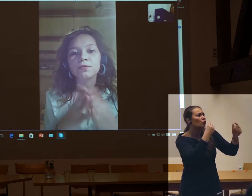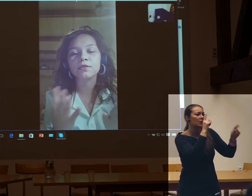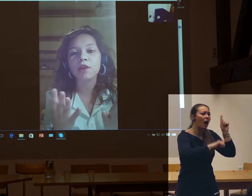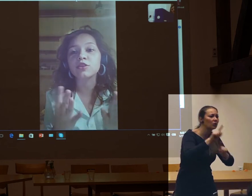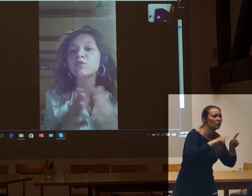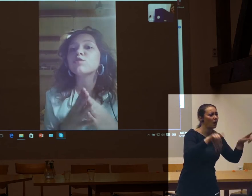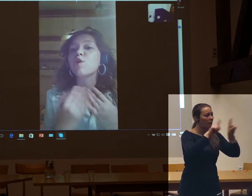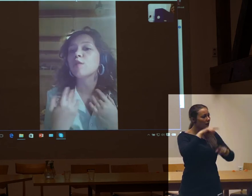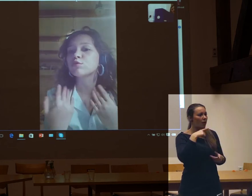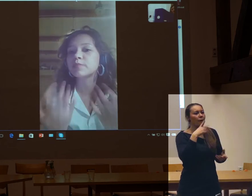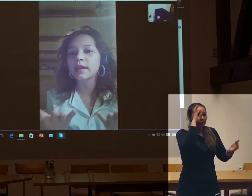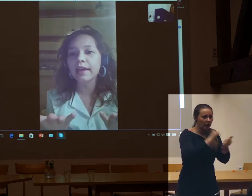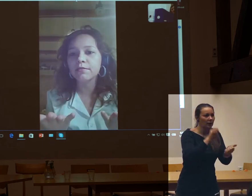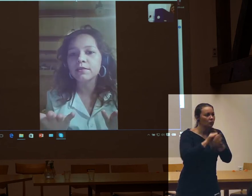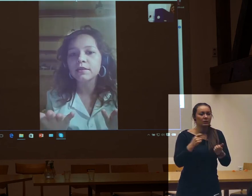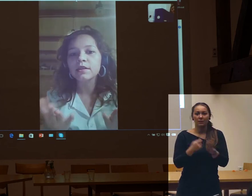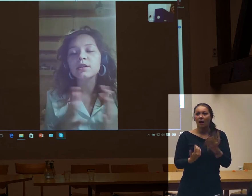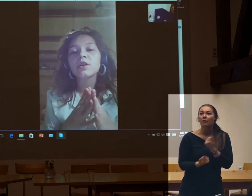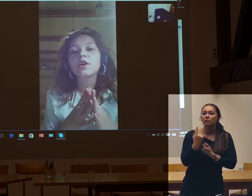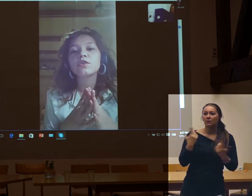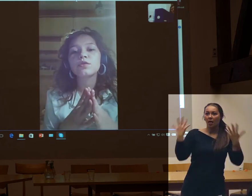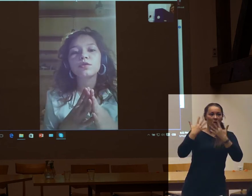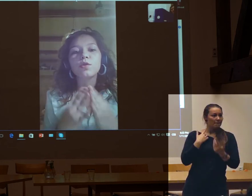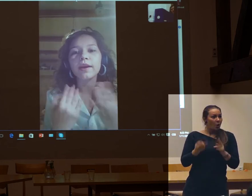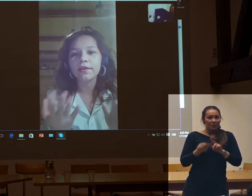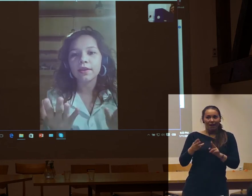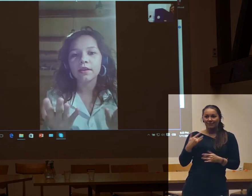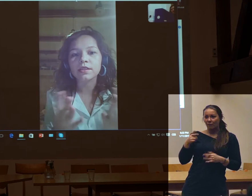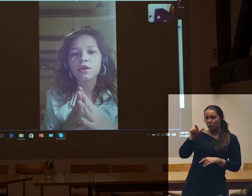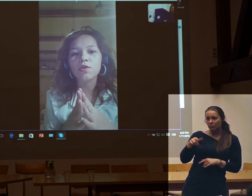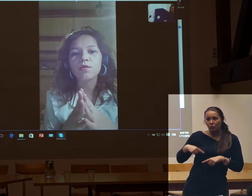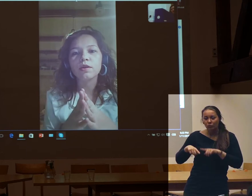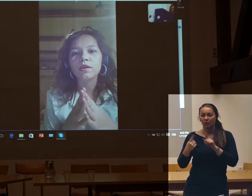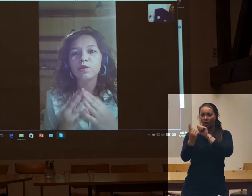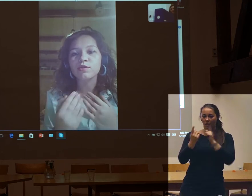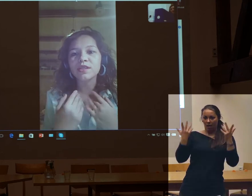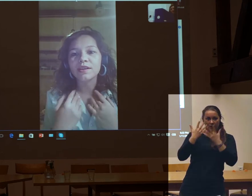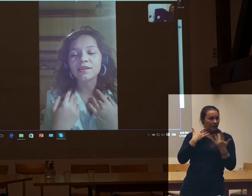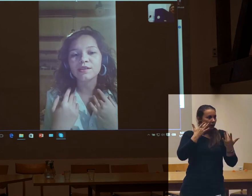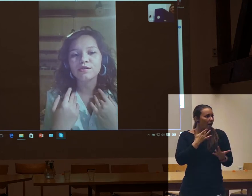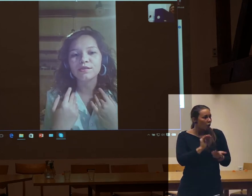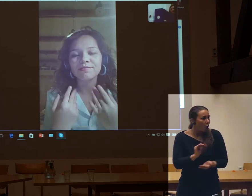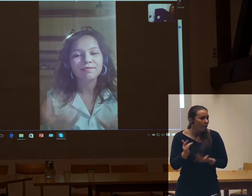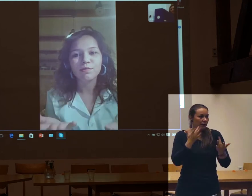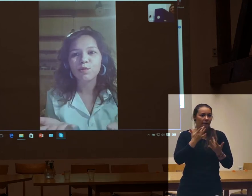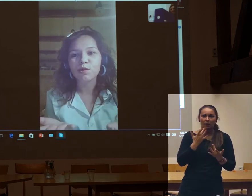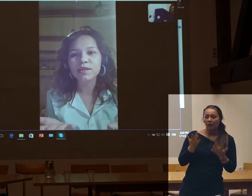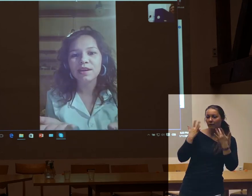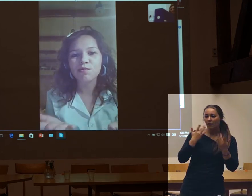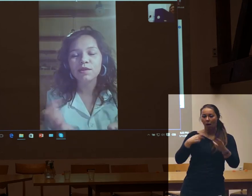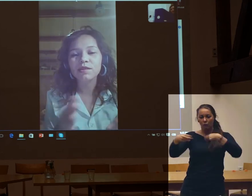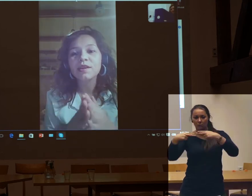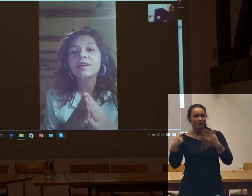experience of interaction. You don't know how to behave. You don't know anything. So when you started to work